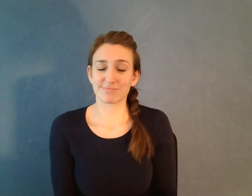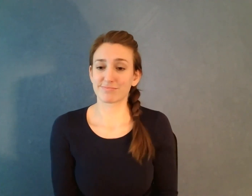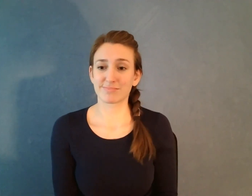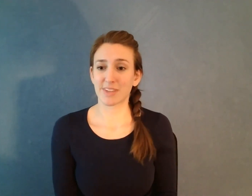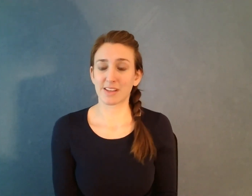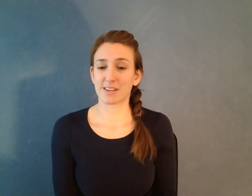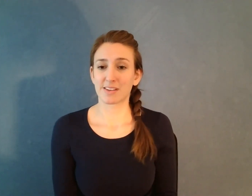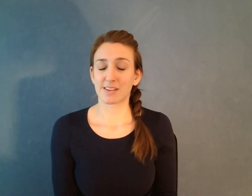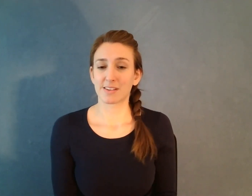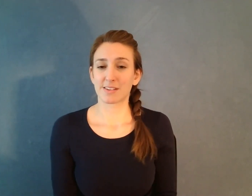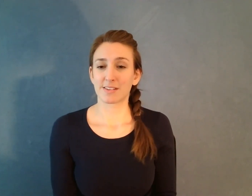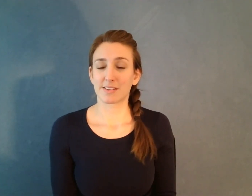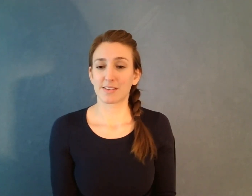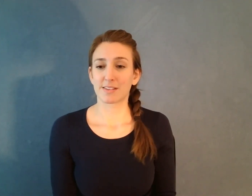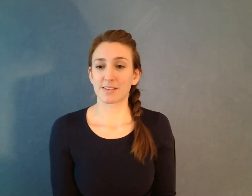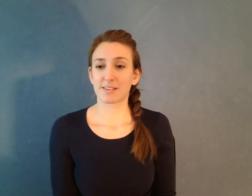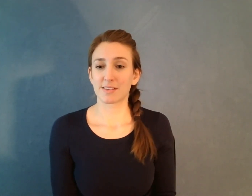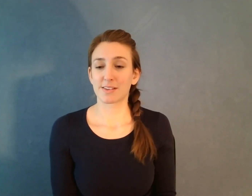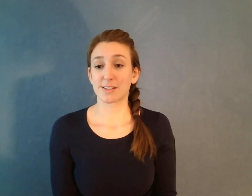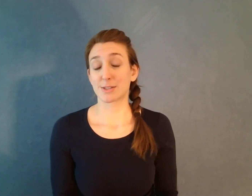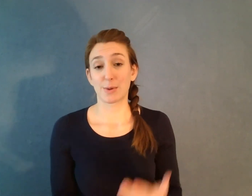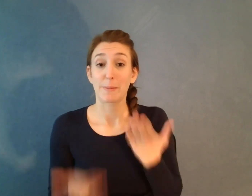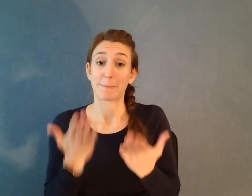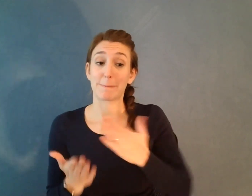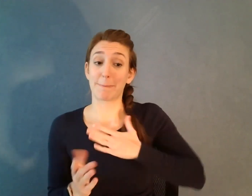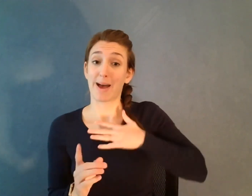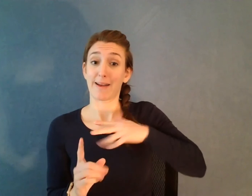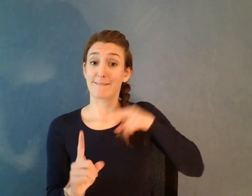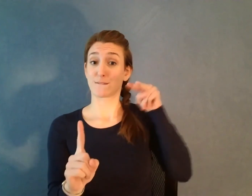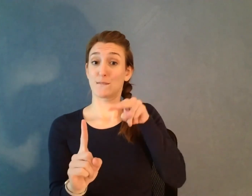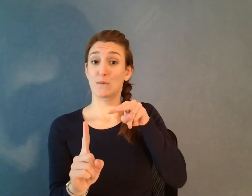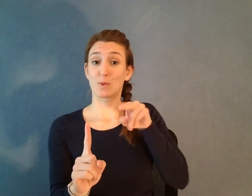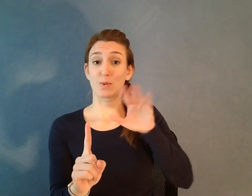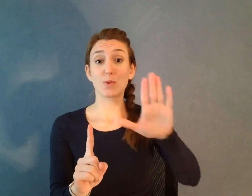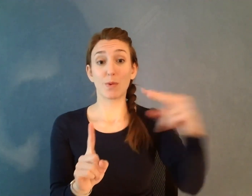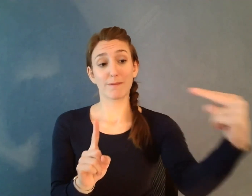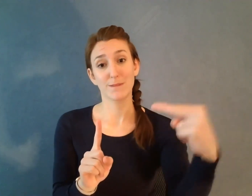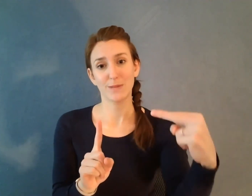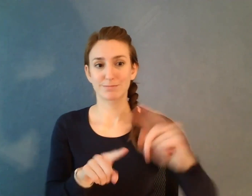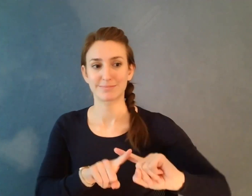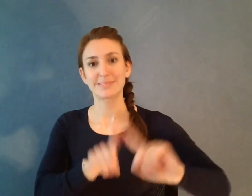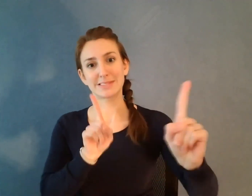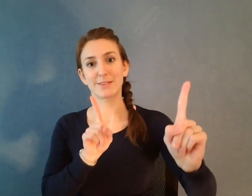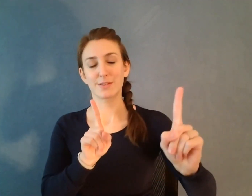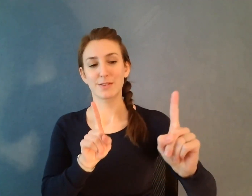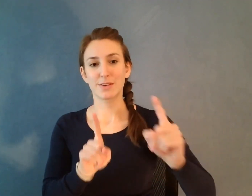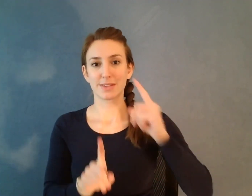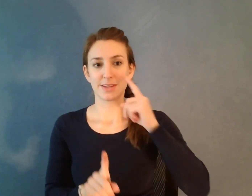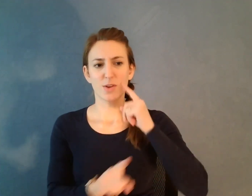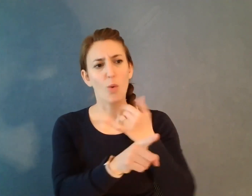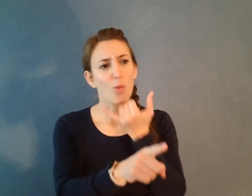demonize somebody who got different views. And that's all it really boils down to. And in a diverse